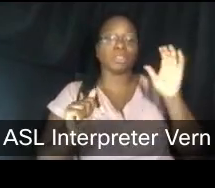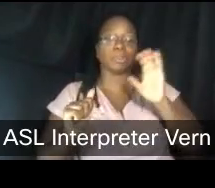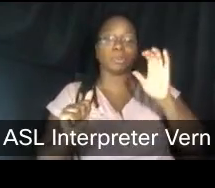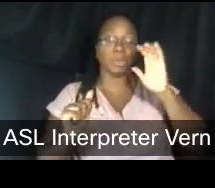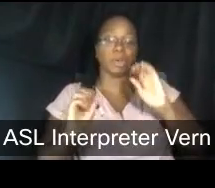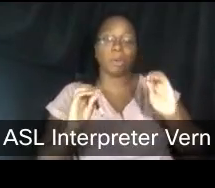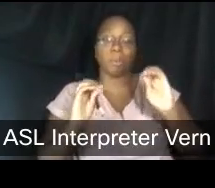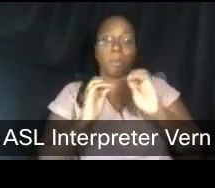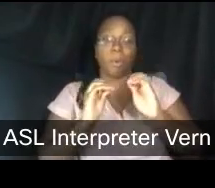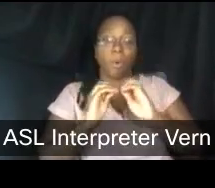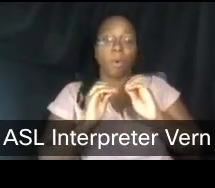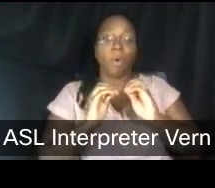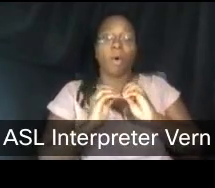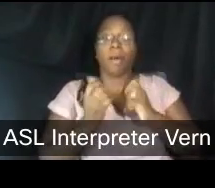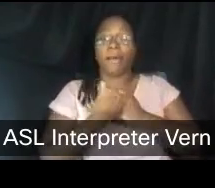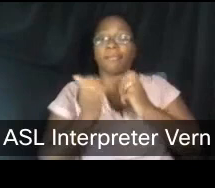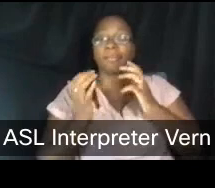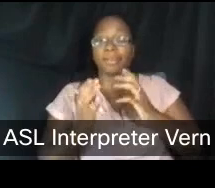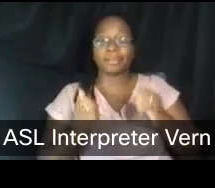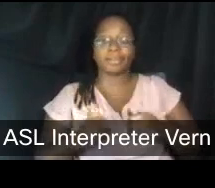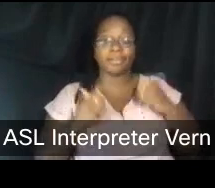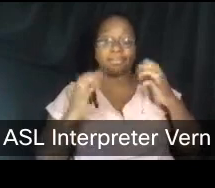the organizational level.